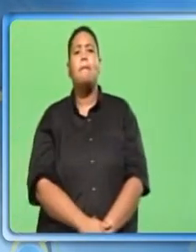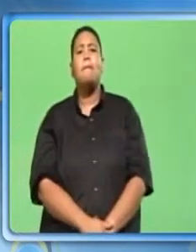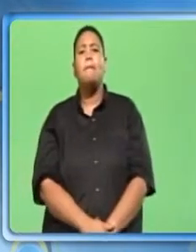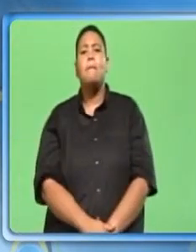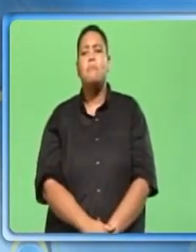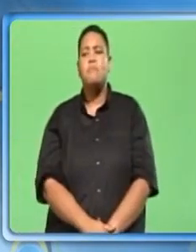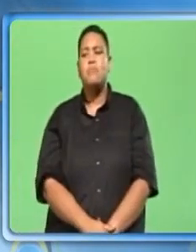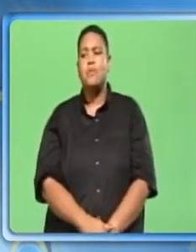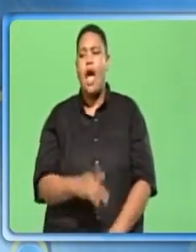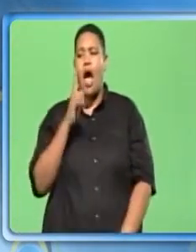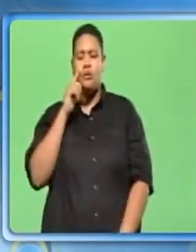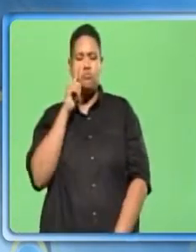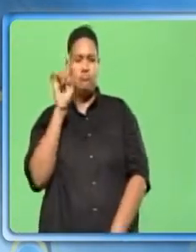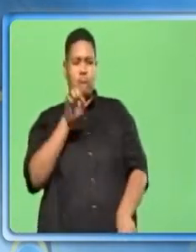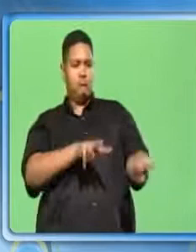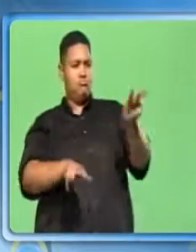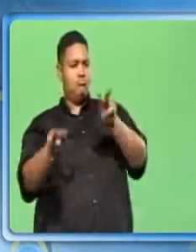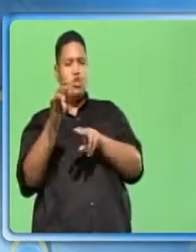and judgment.